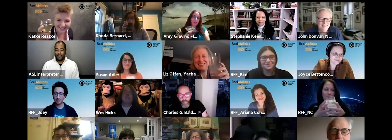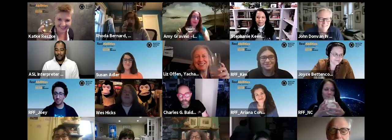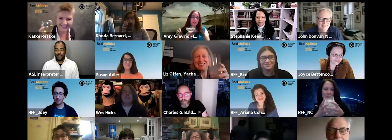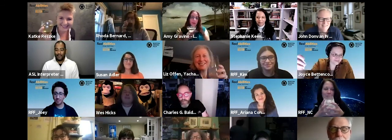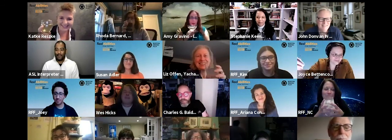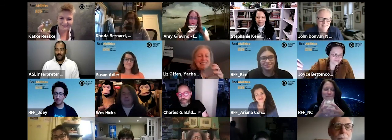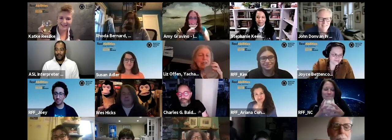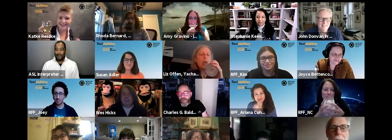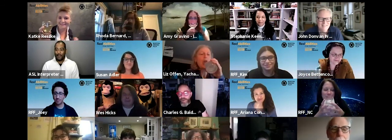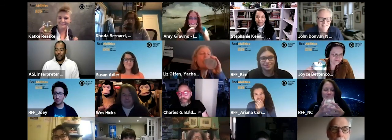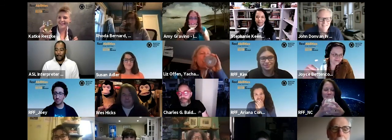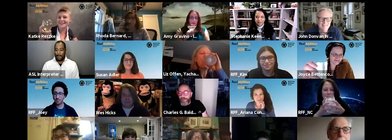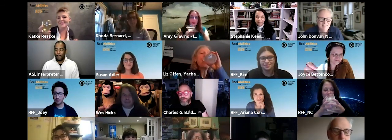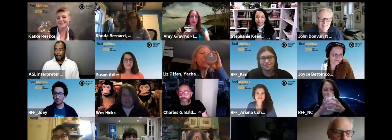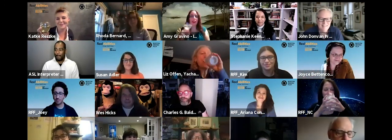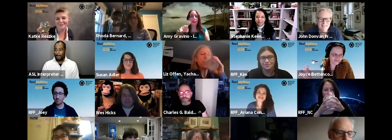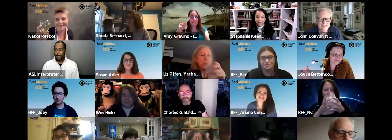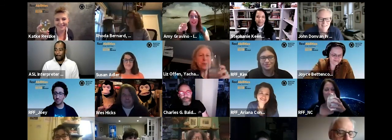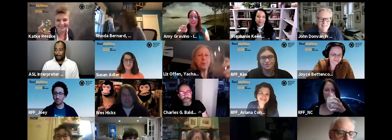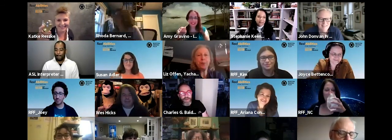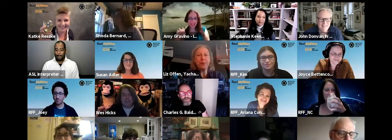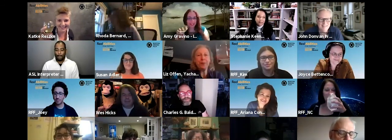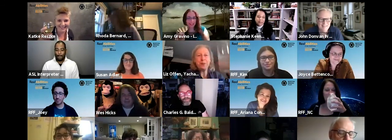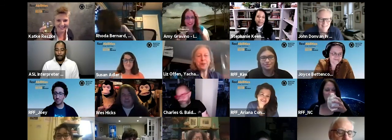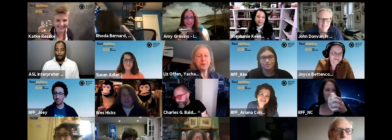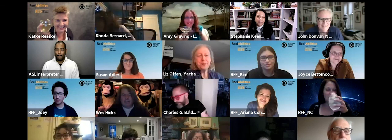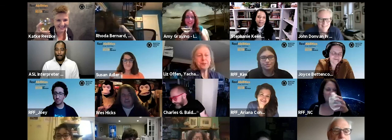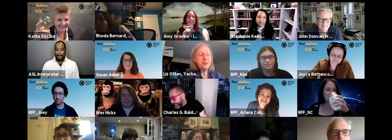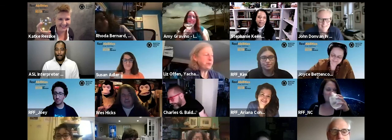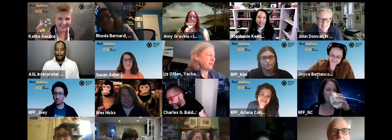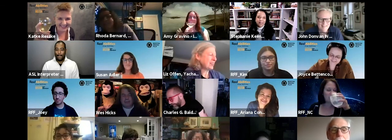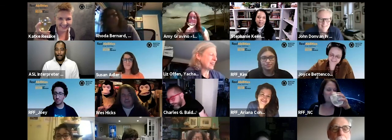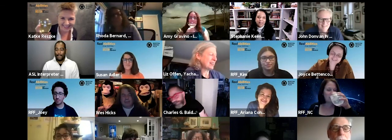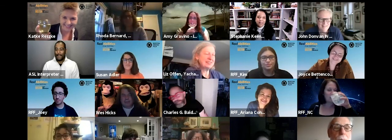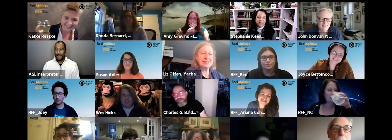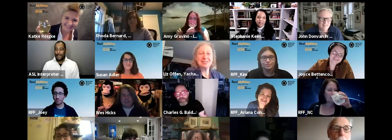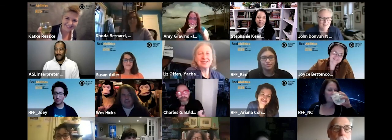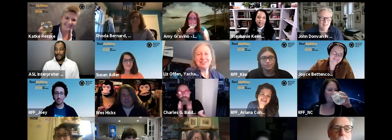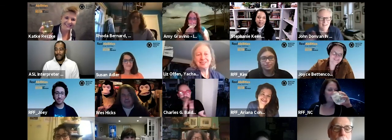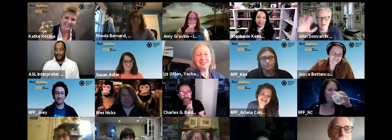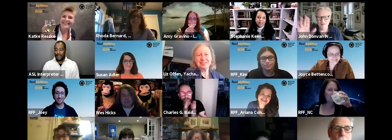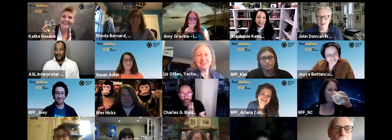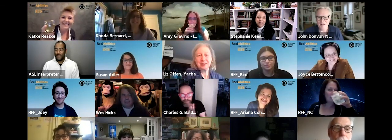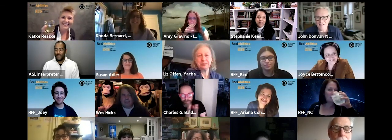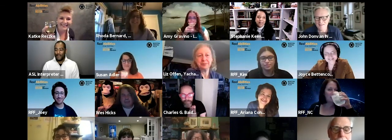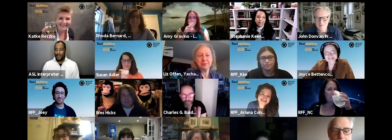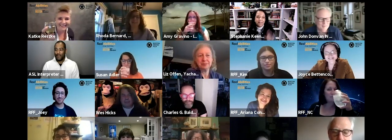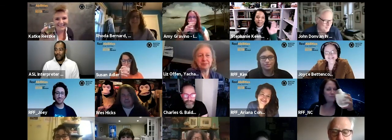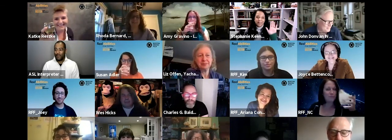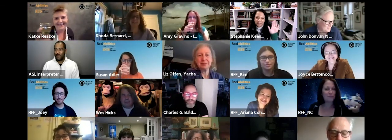Wonderful. L'chaim, l'chaim. Thank you. Oh, l'chaim, yes. Thank you. Congratulations. Thank you, everybody.